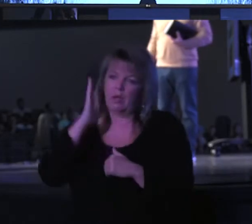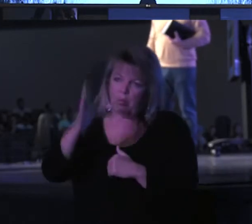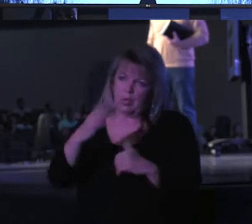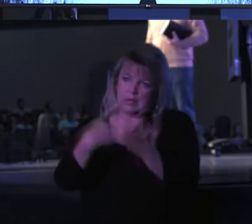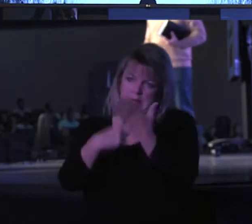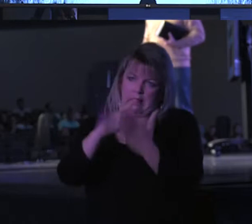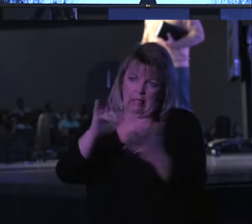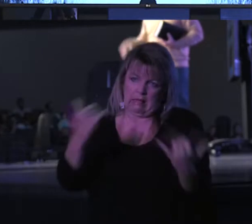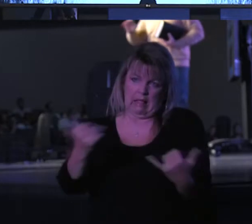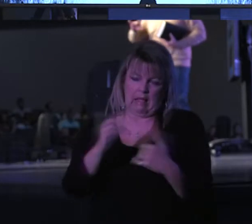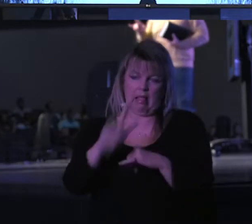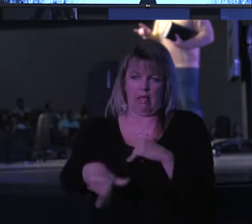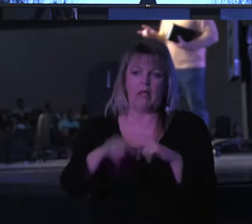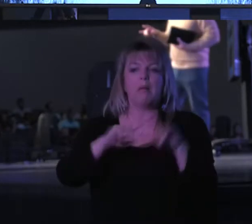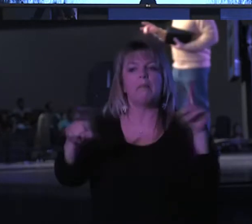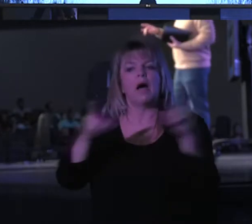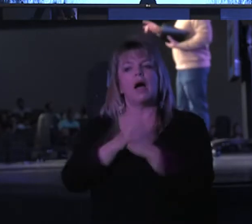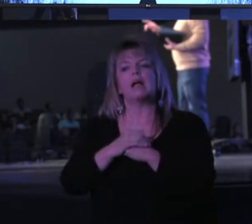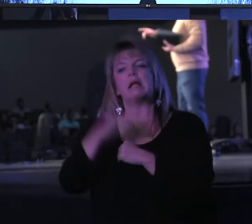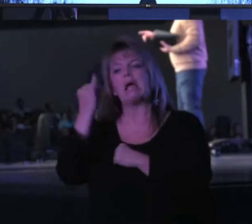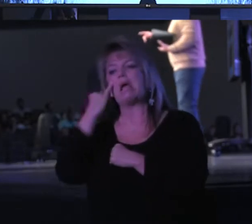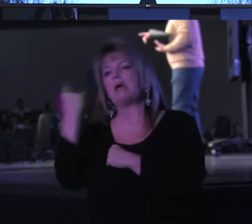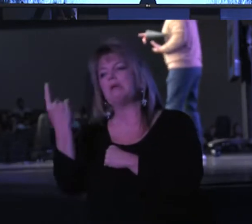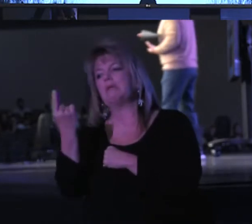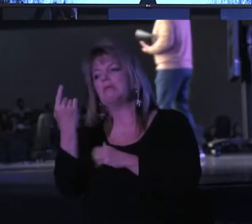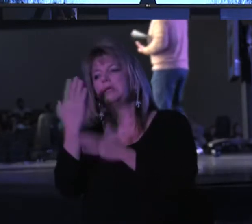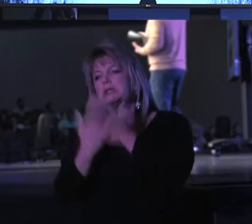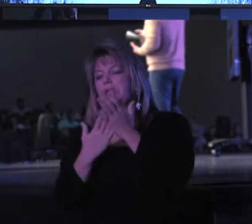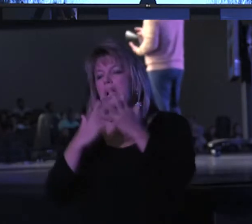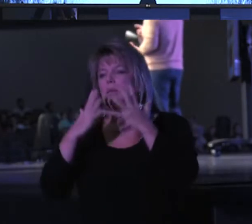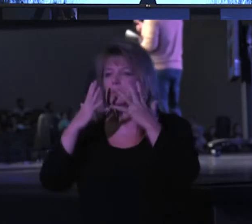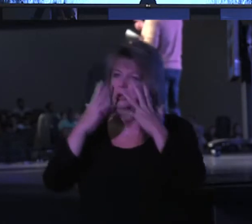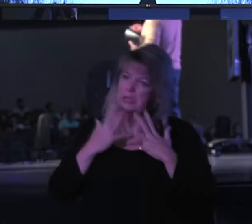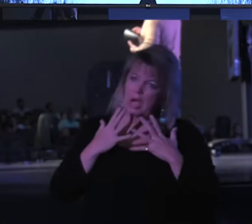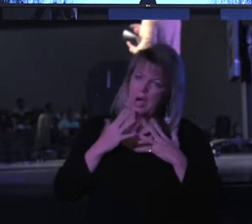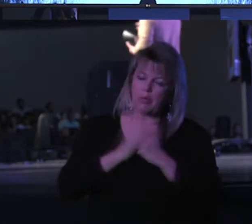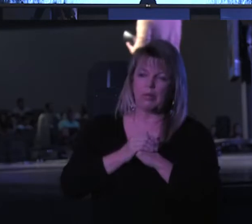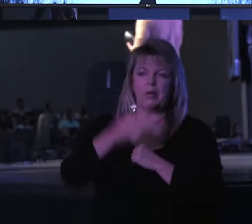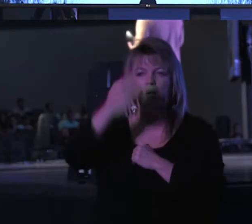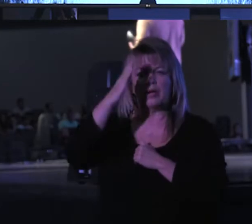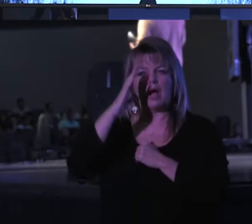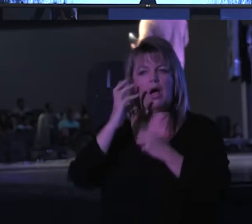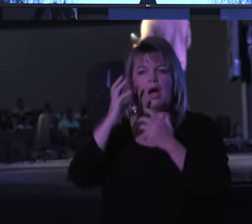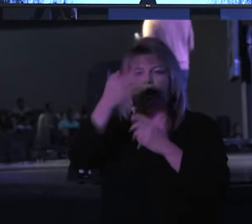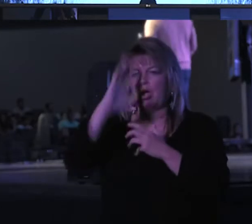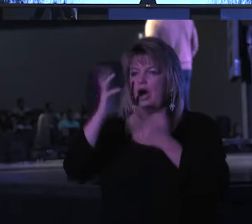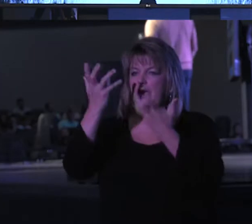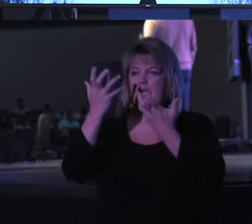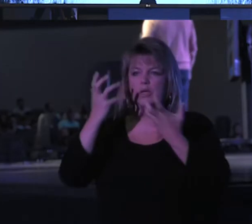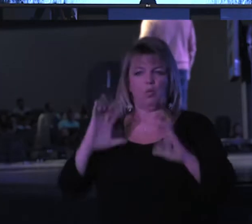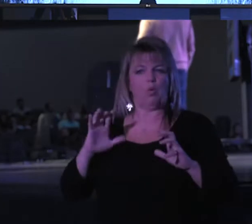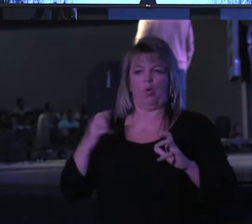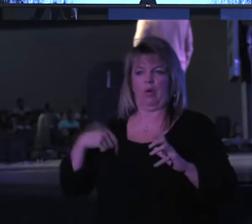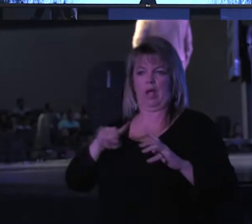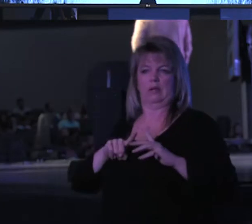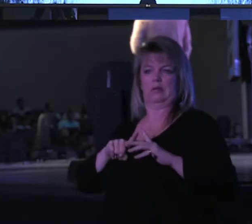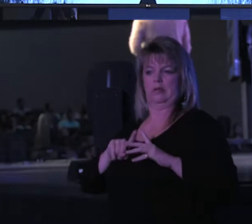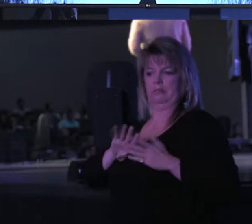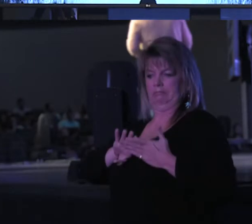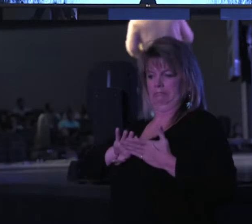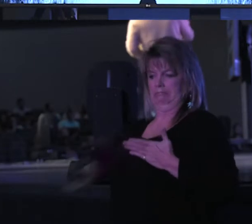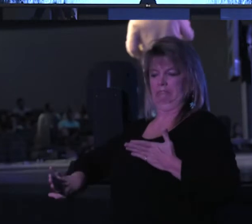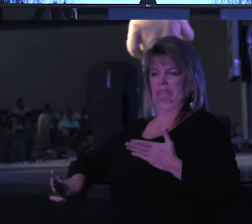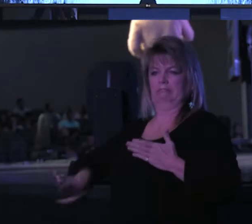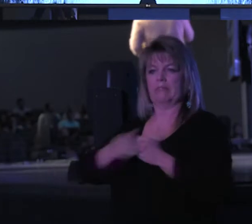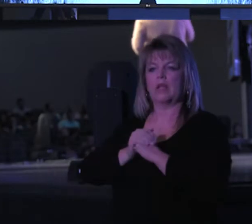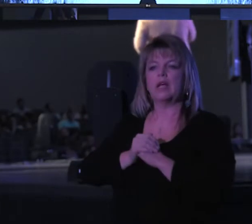today. But what if there's some sorrow God does not want us to escape from?